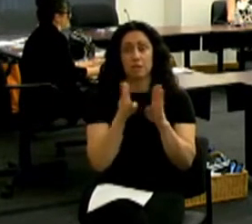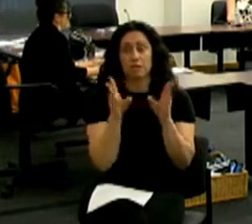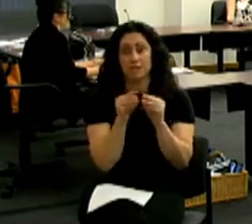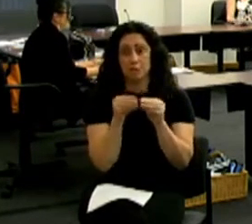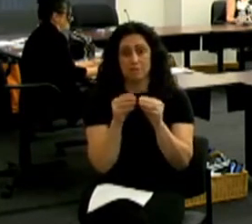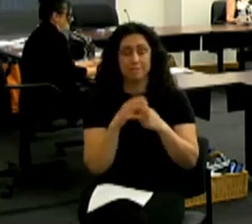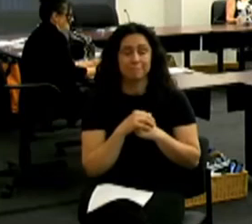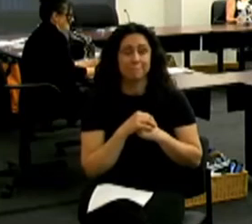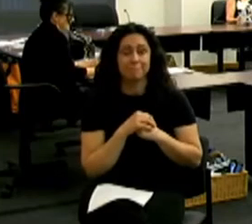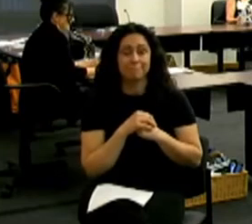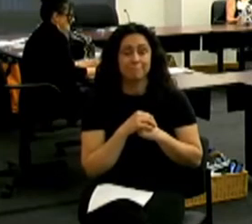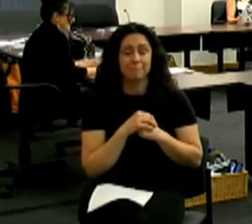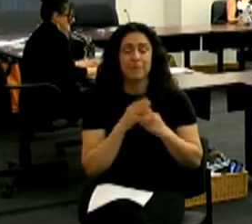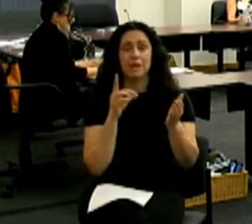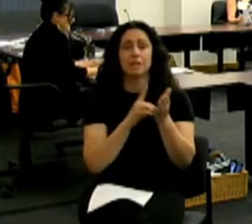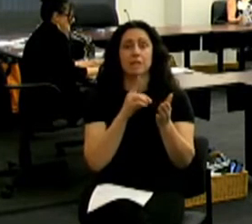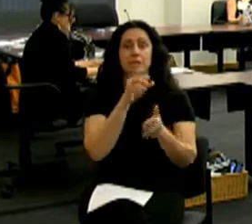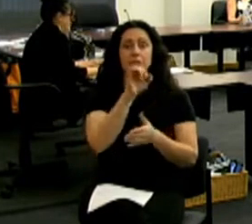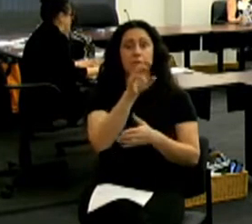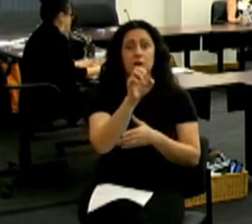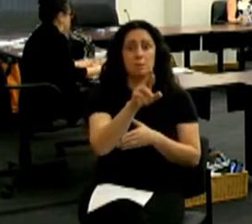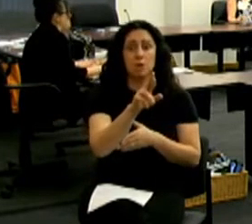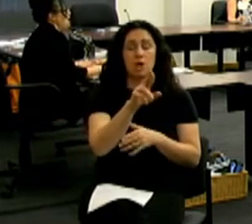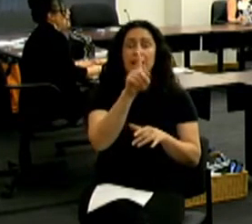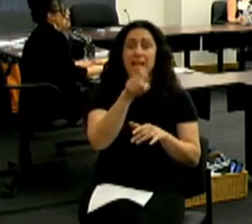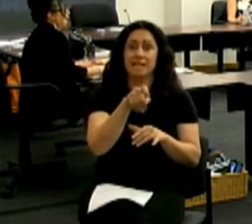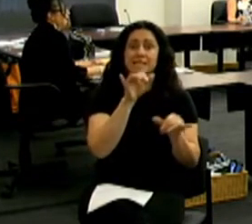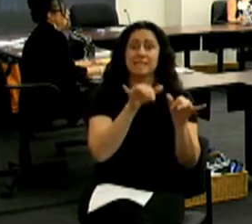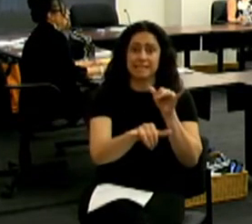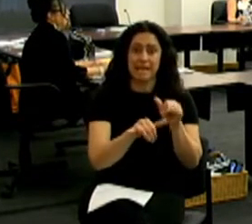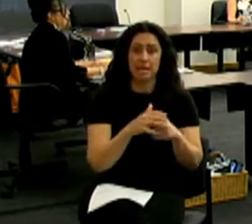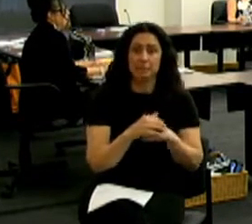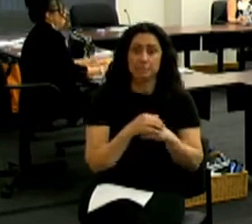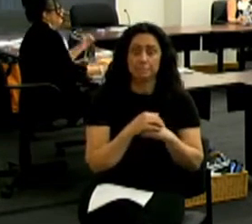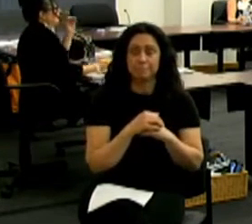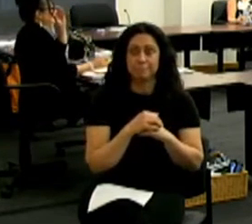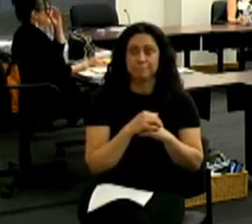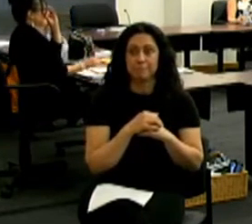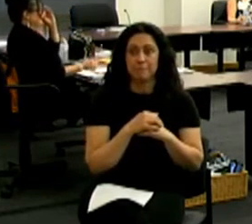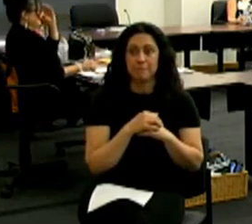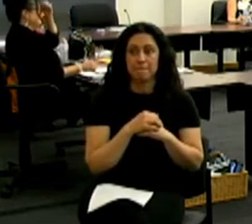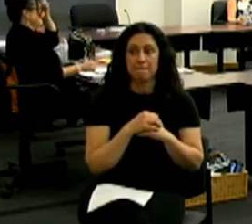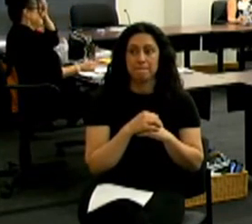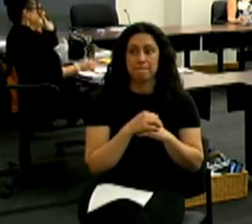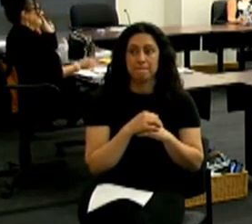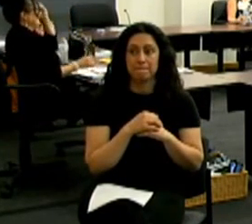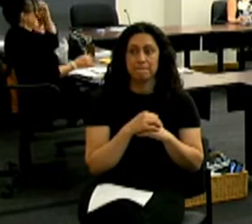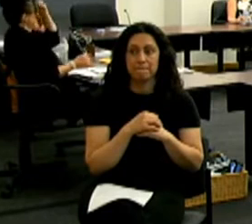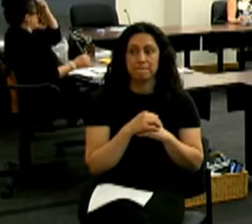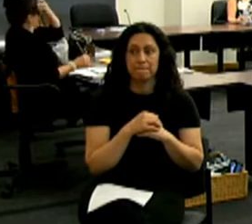session. Dr. Farmer has to stay always, and